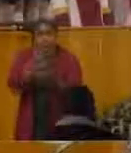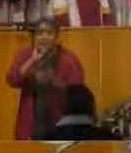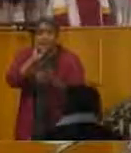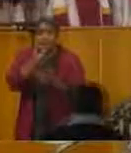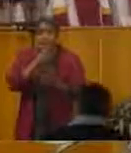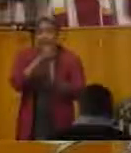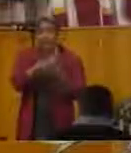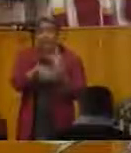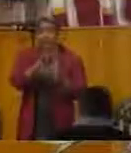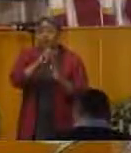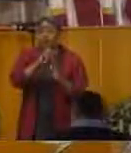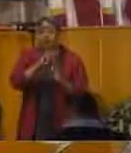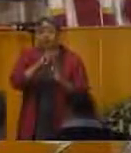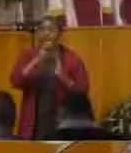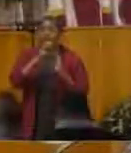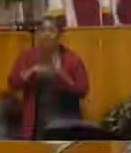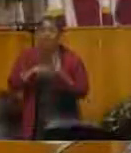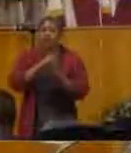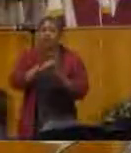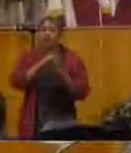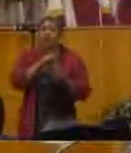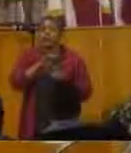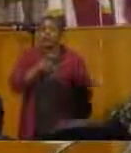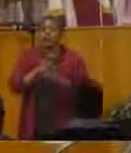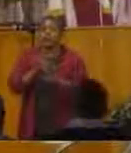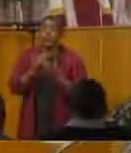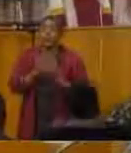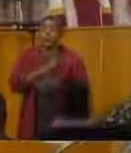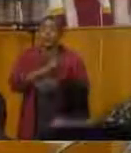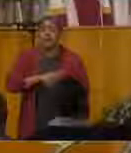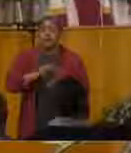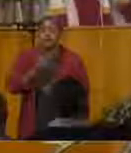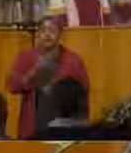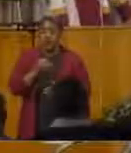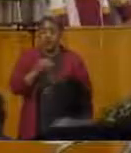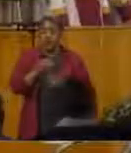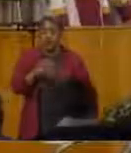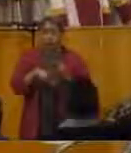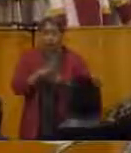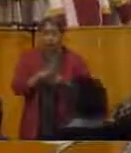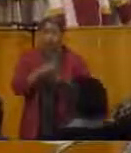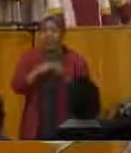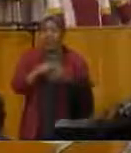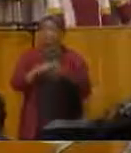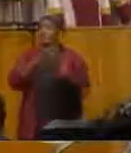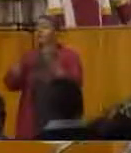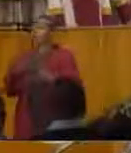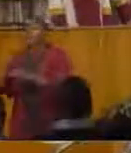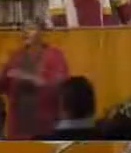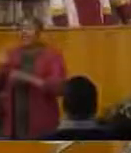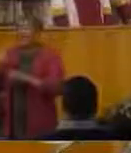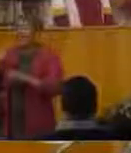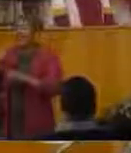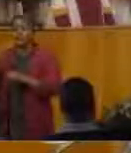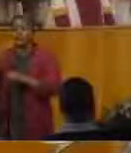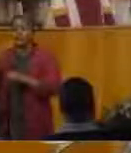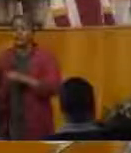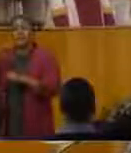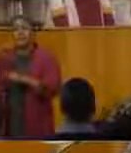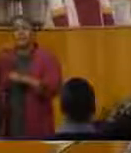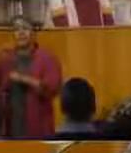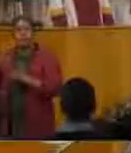Hear the reading of the Word of God, verse 24 from the New King James Version, and then Eugene Peterson's Message